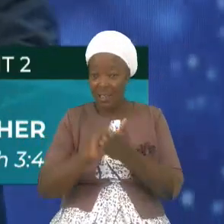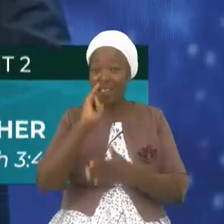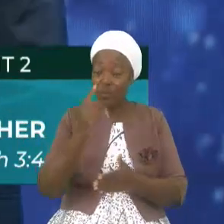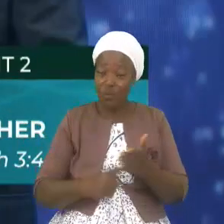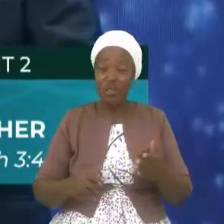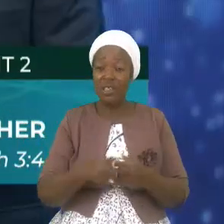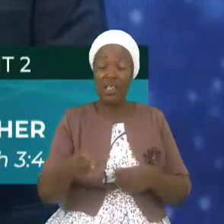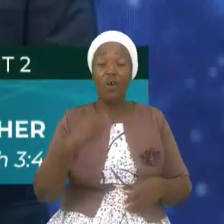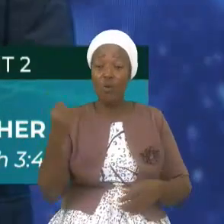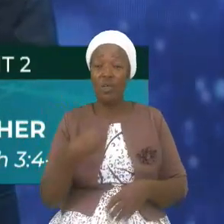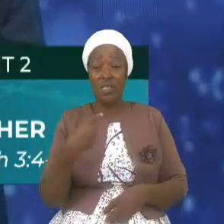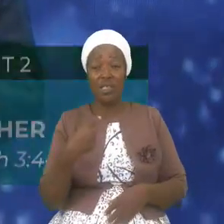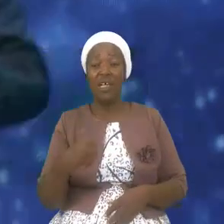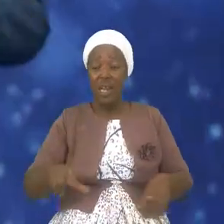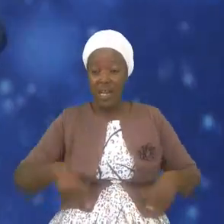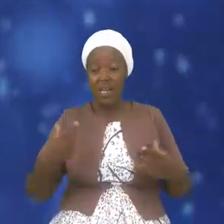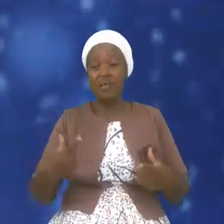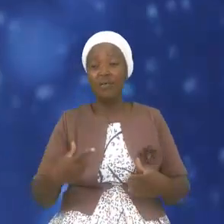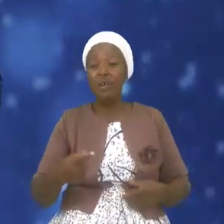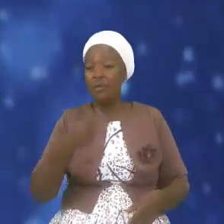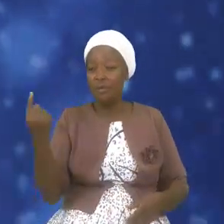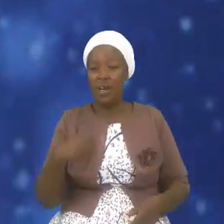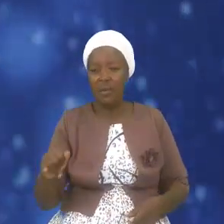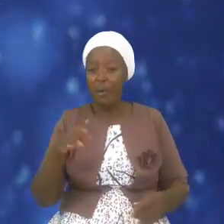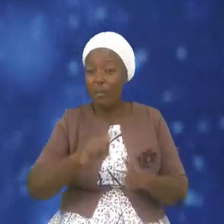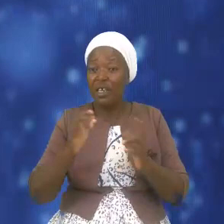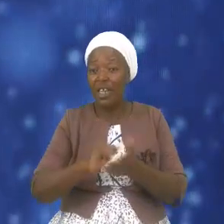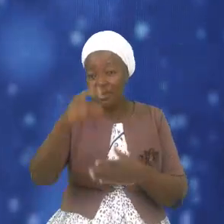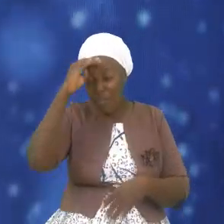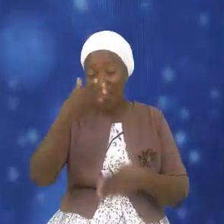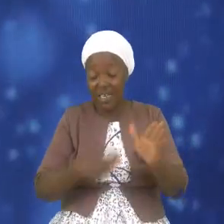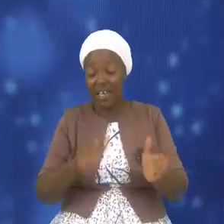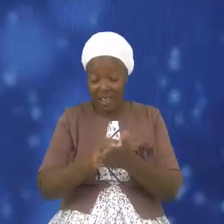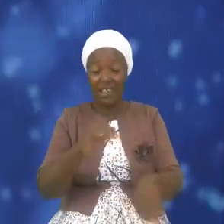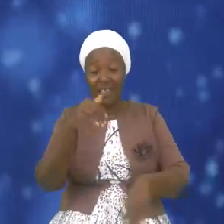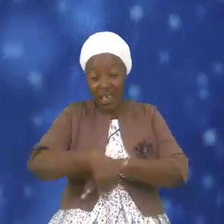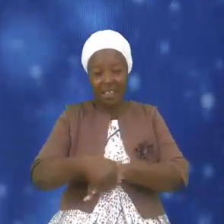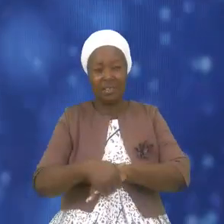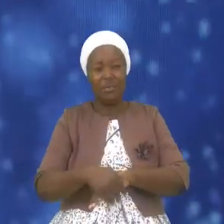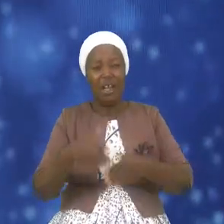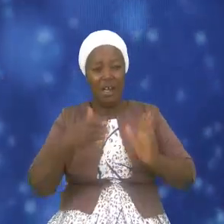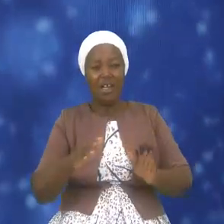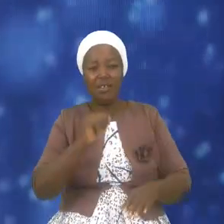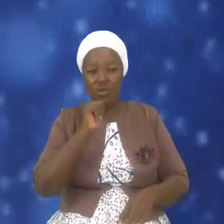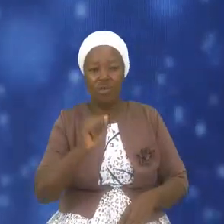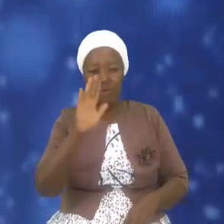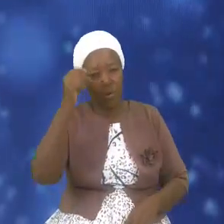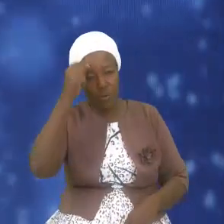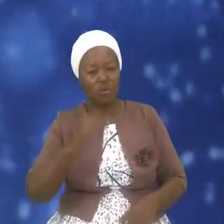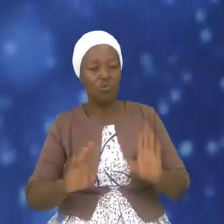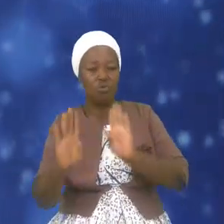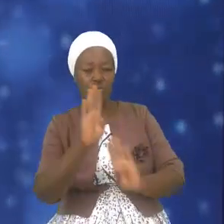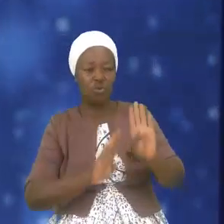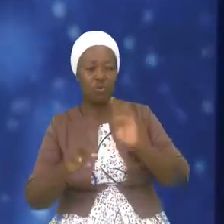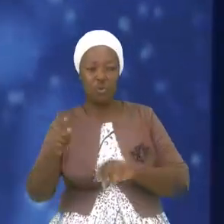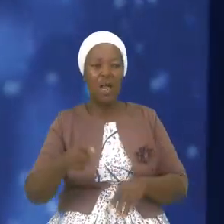thy thoughts trouble thee. Let not, nor let thy countenance be changed. Look at verse 11.